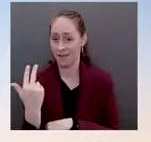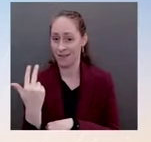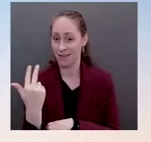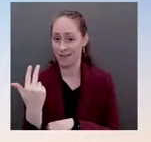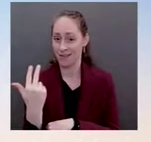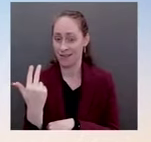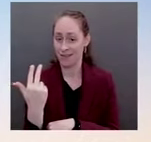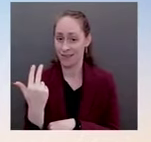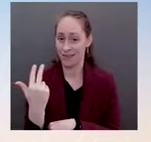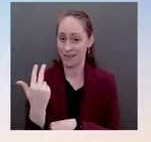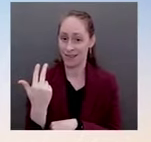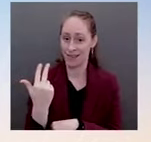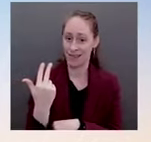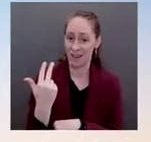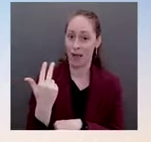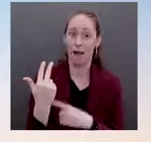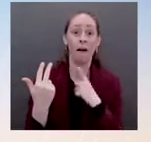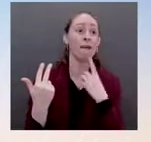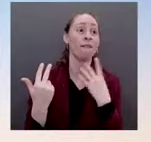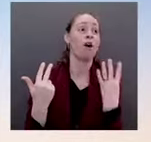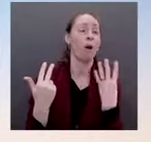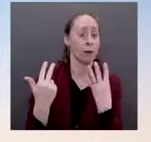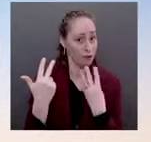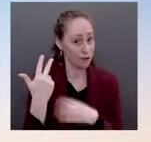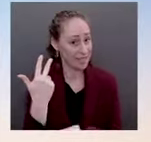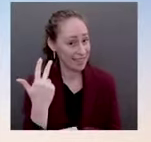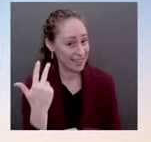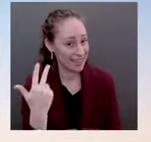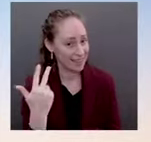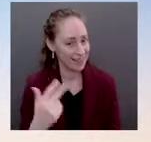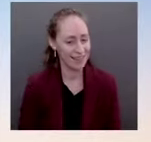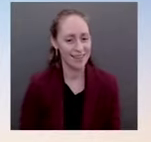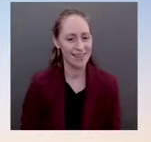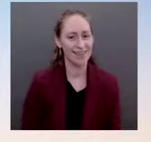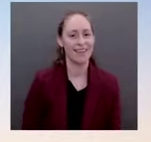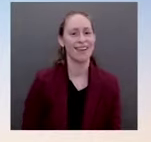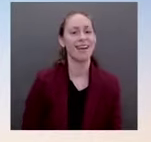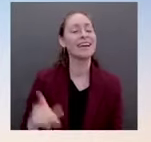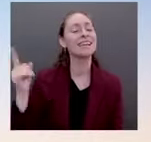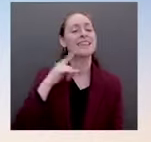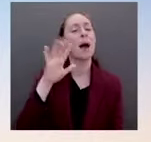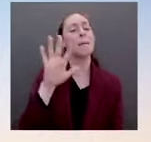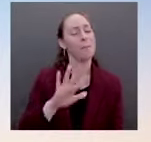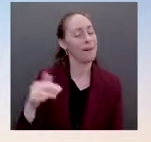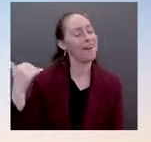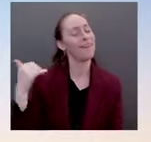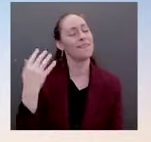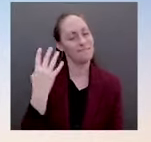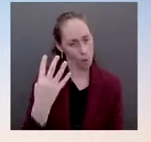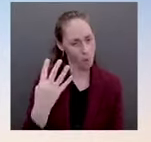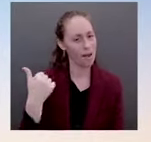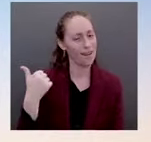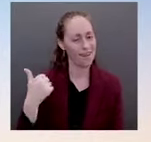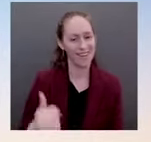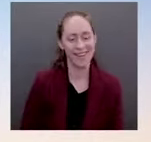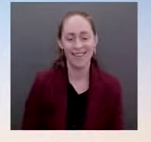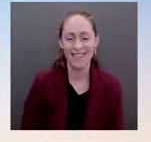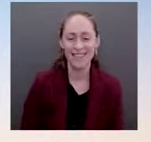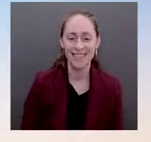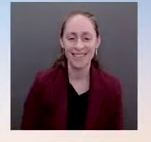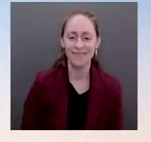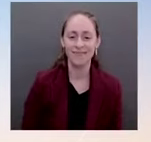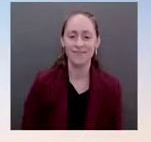The president meant about four, and I don't have anything further to add to that. Go ahead. I'm sorry, I actually do have another way to, sure. to get at